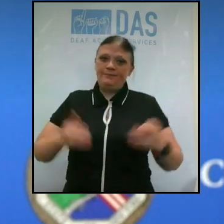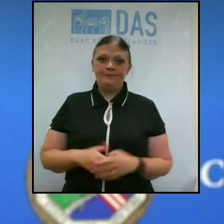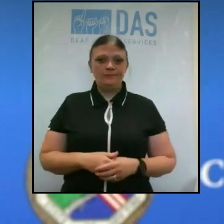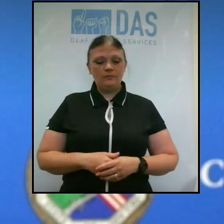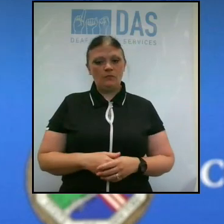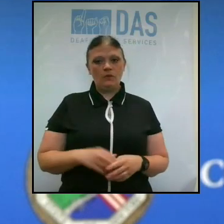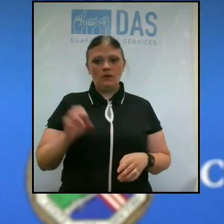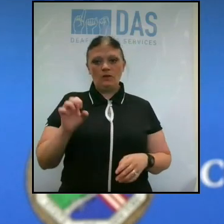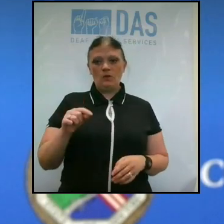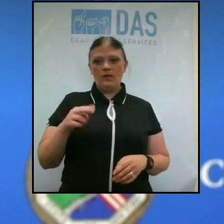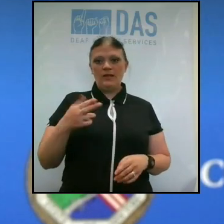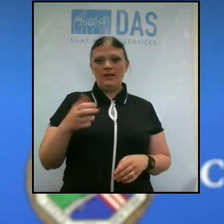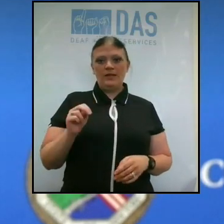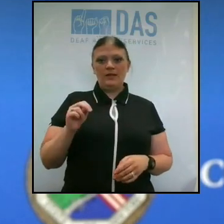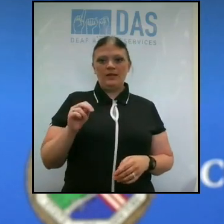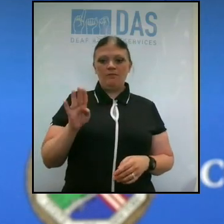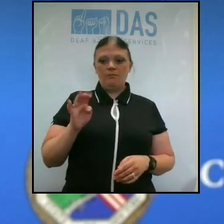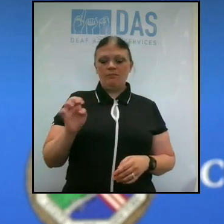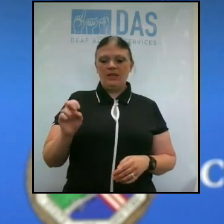Ethan Powers, B News.